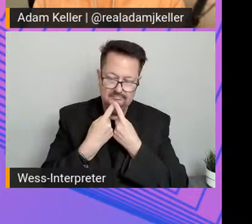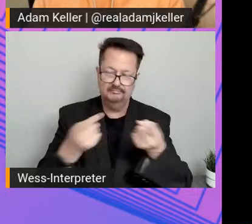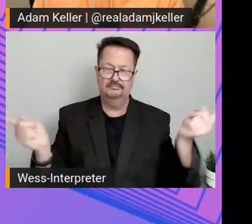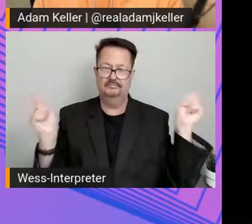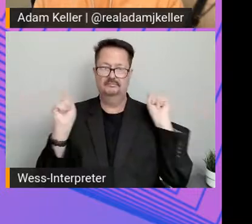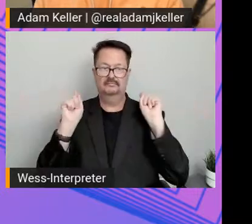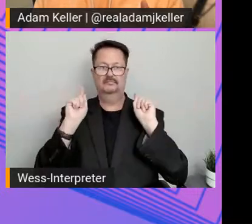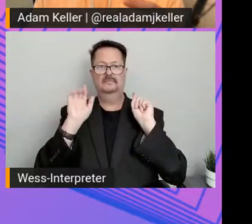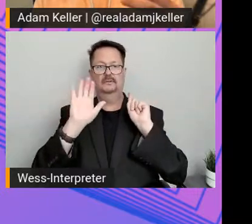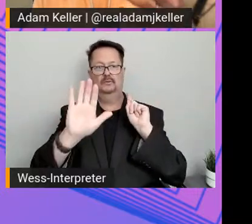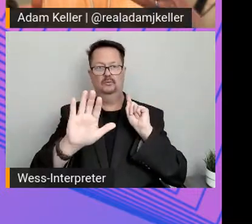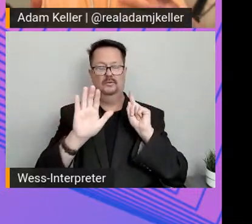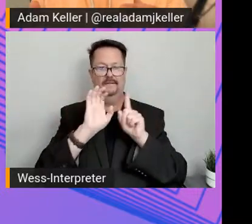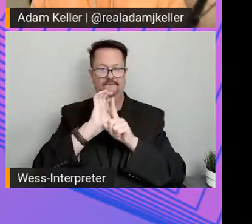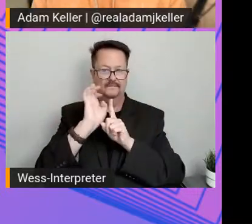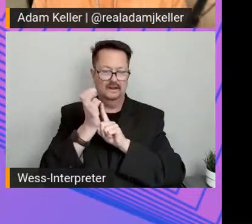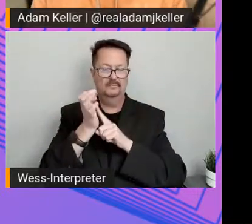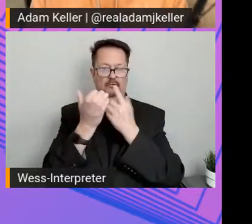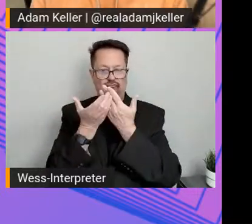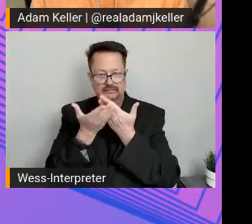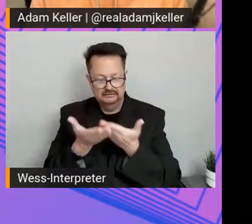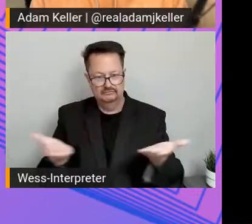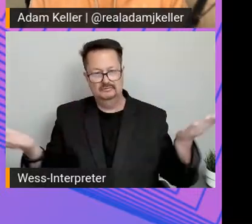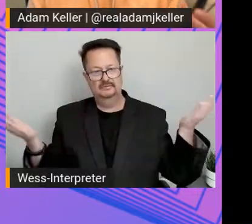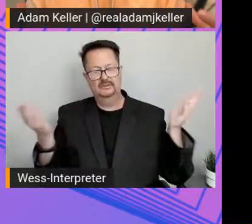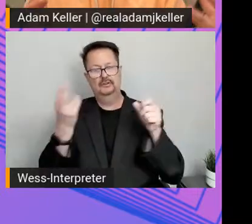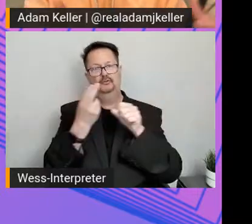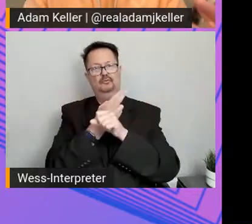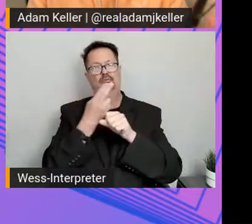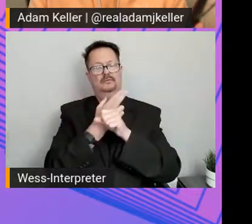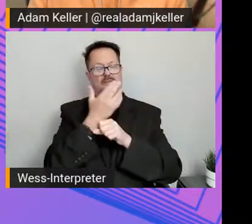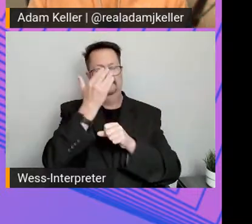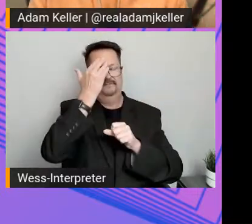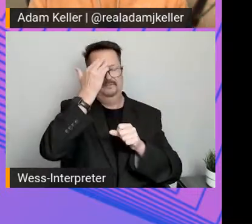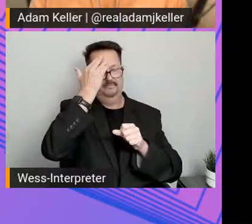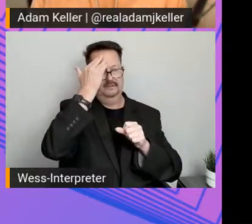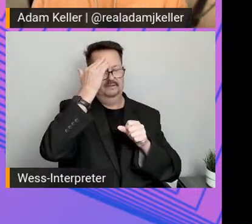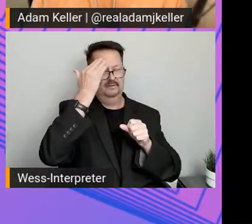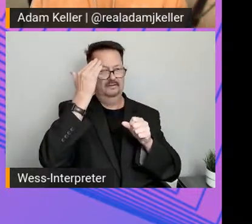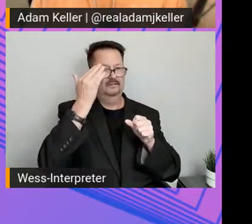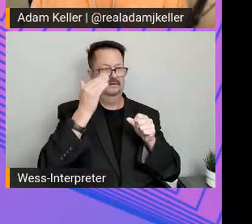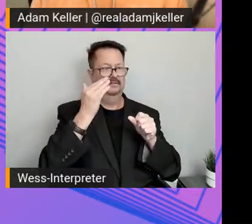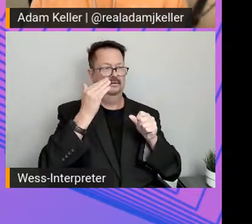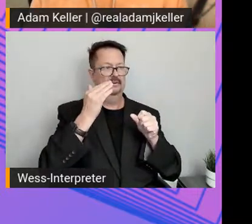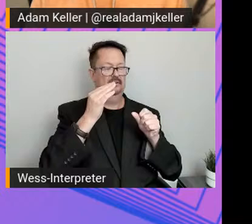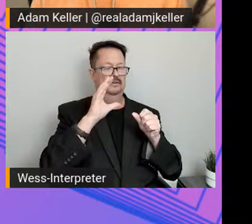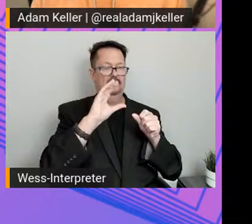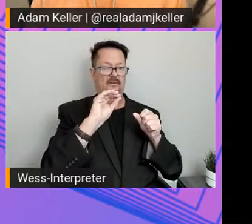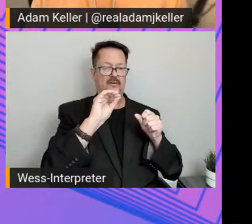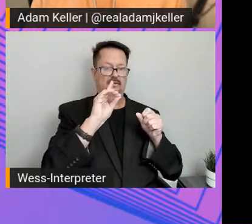your resources using a familiar programming language or a domain-specific language. So,